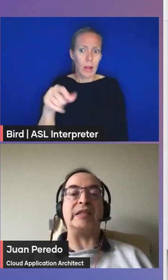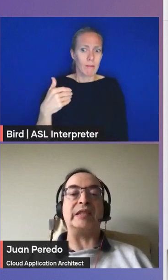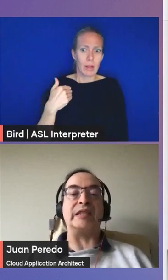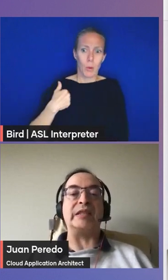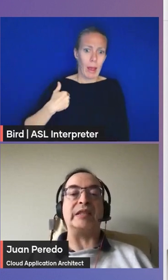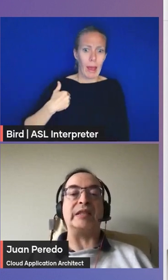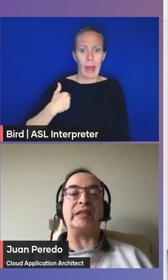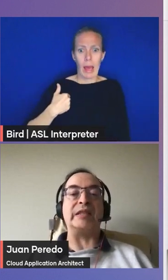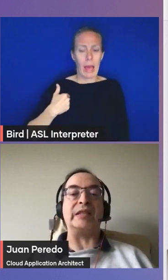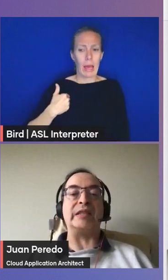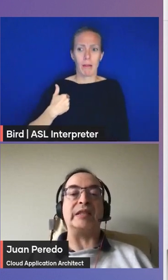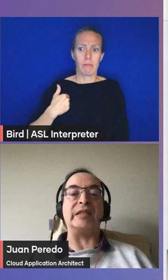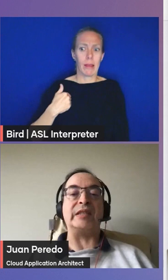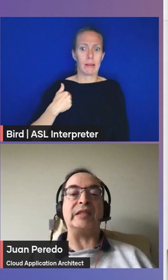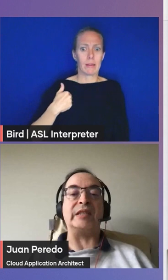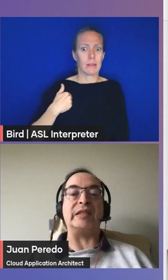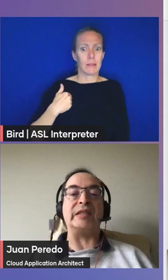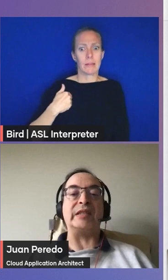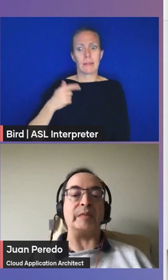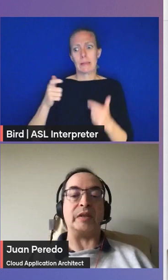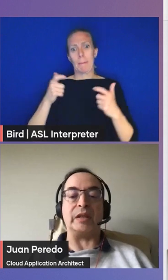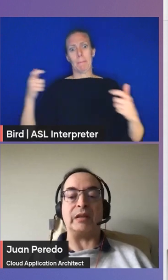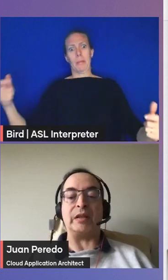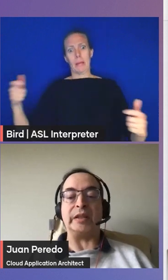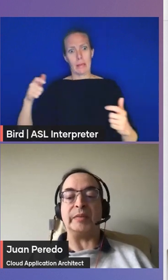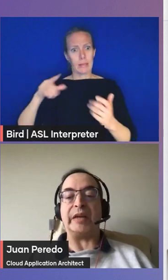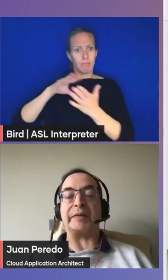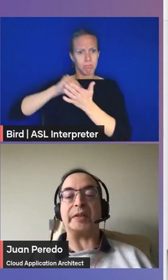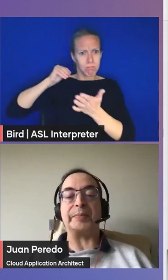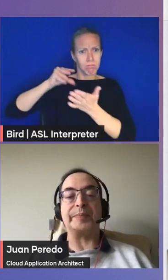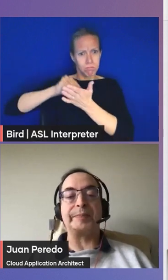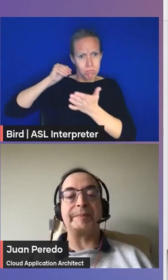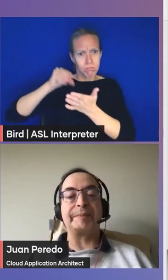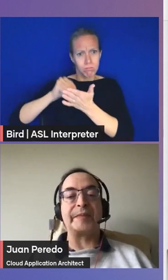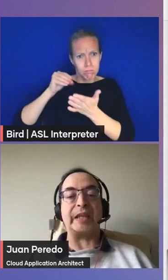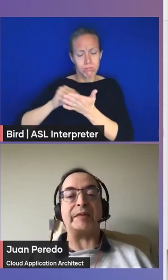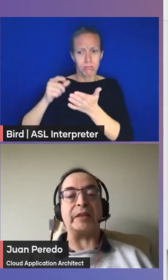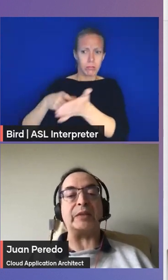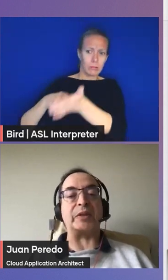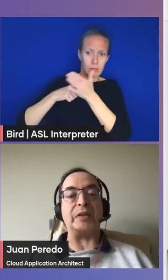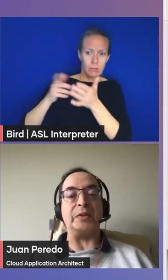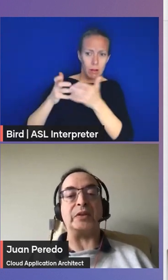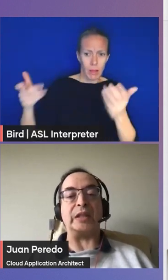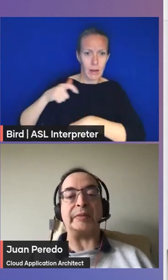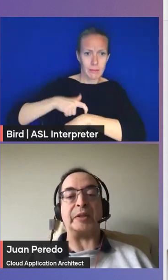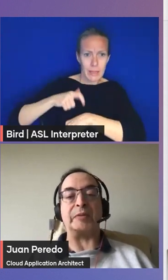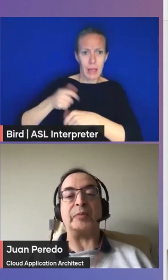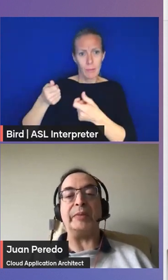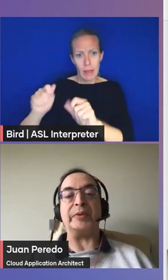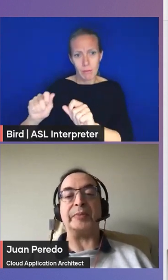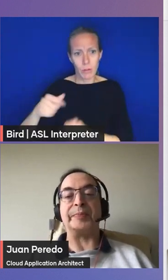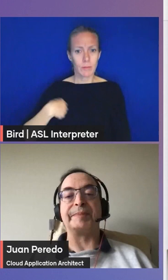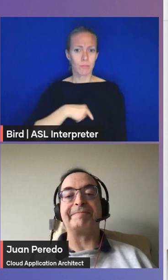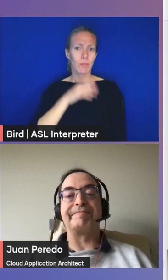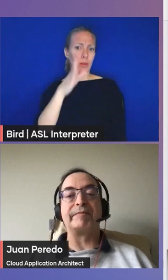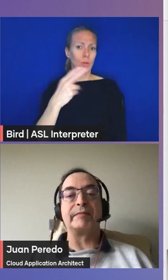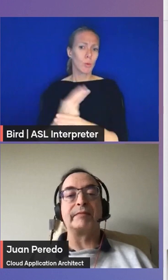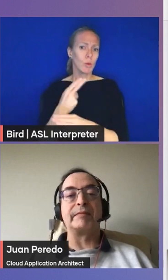curve in terms of learning time and learning effort. And for that, we're going to use HashiCorp Waypoint.